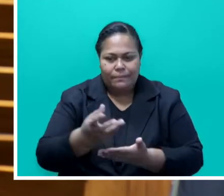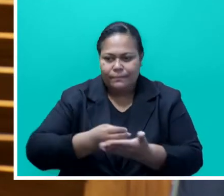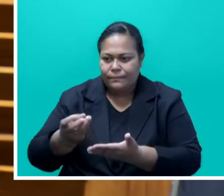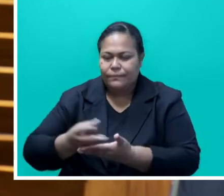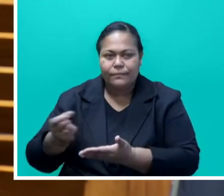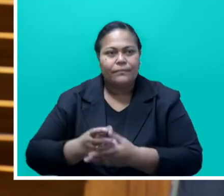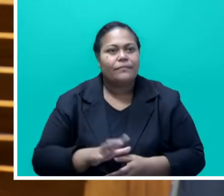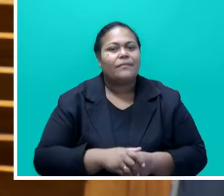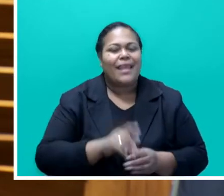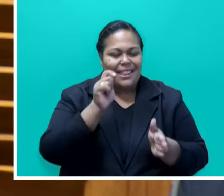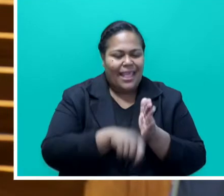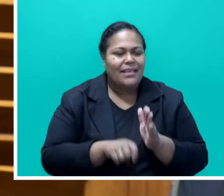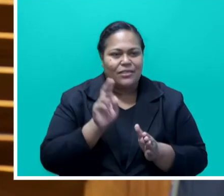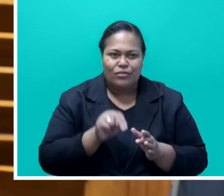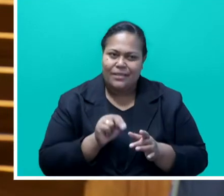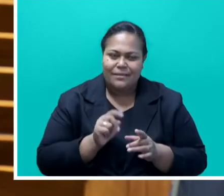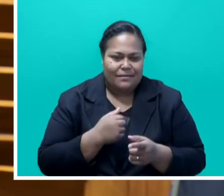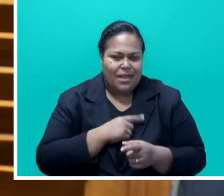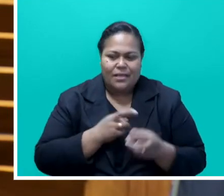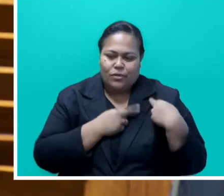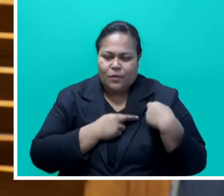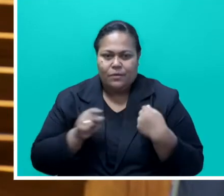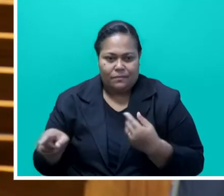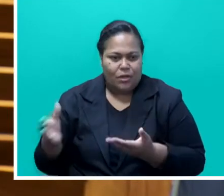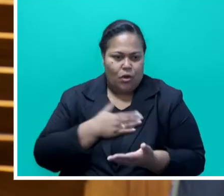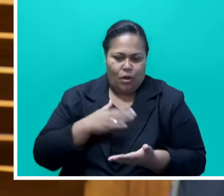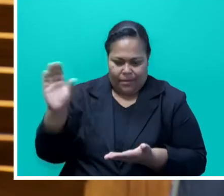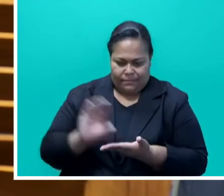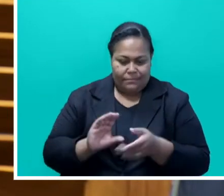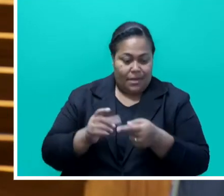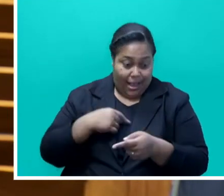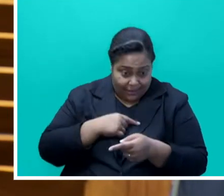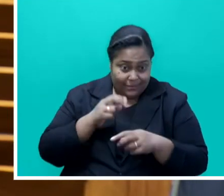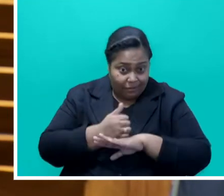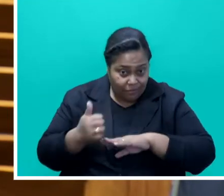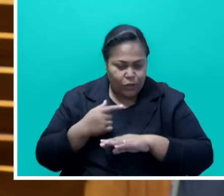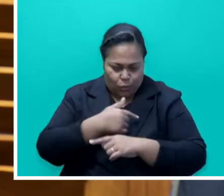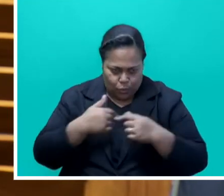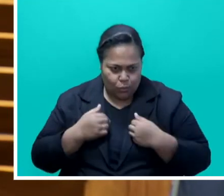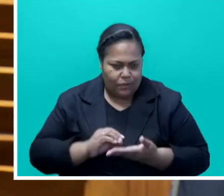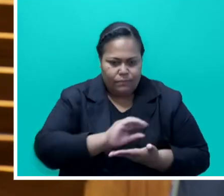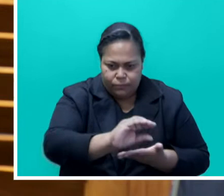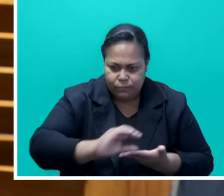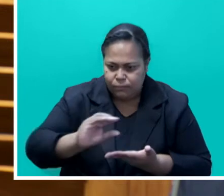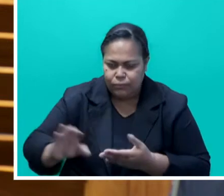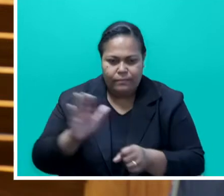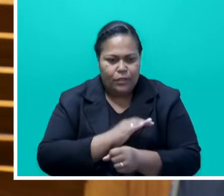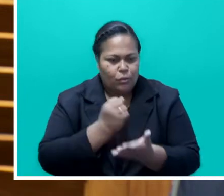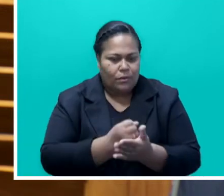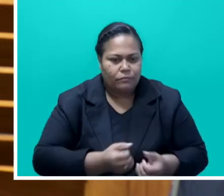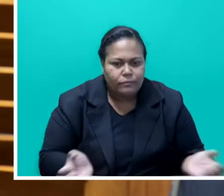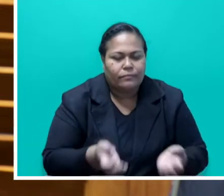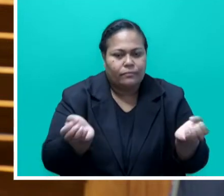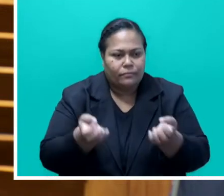spent the right way. So we've actually supported, a good example is supported an enterprise in Serua that is made